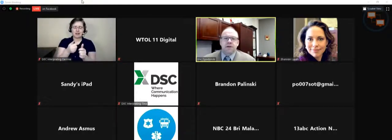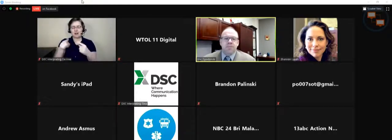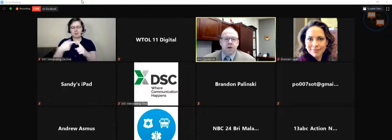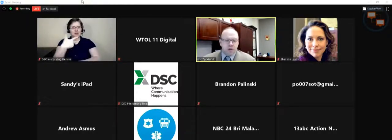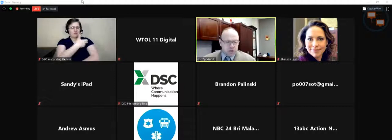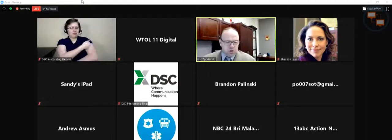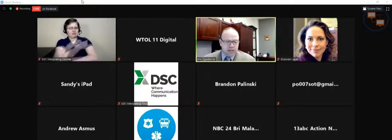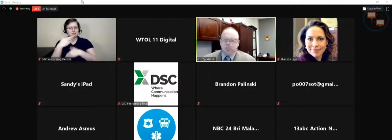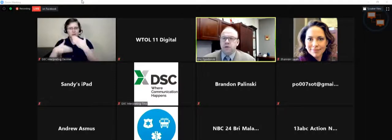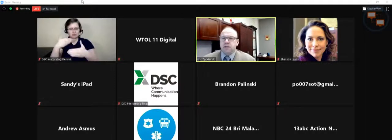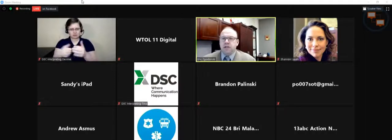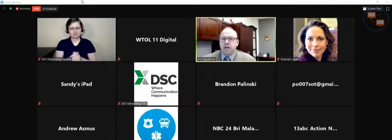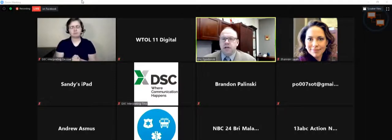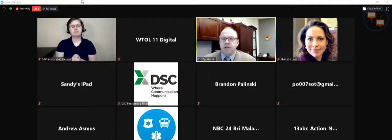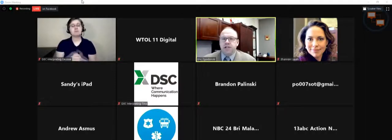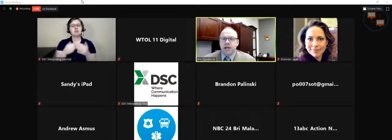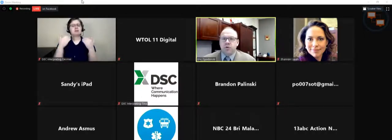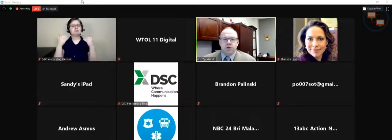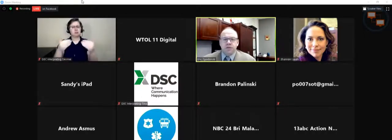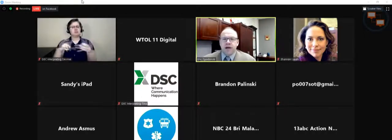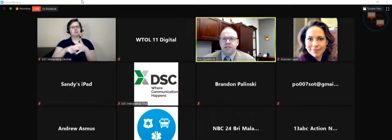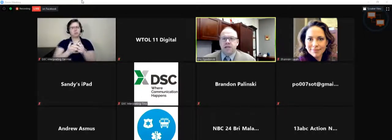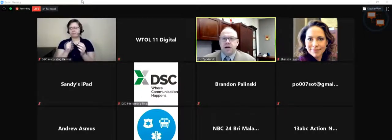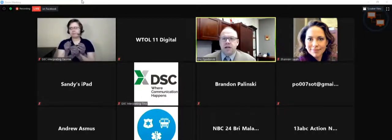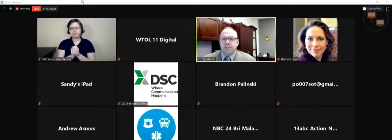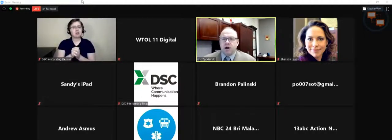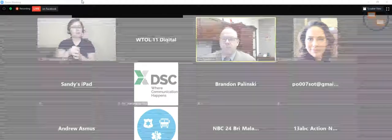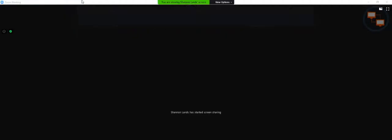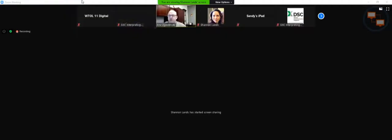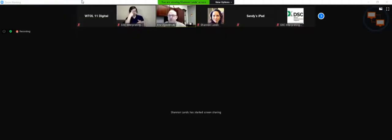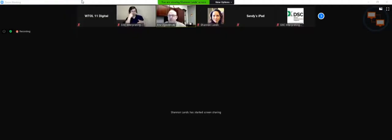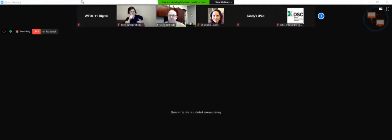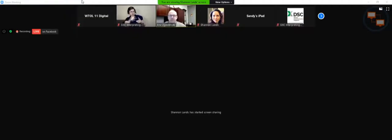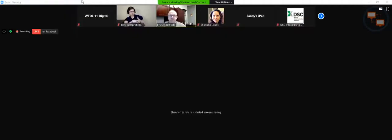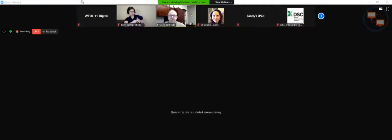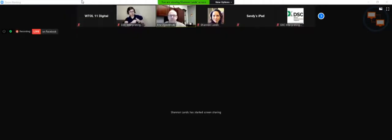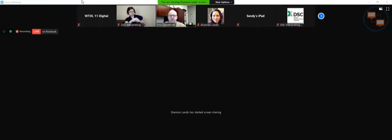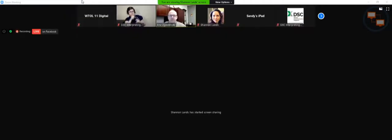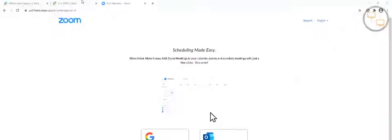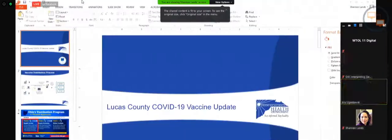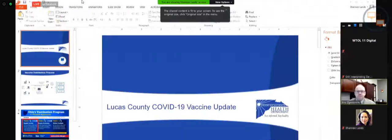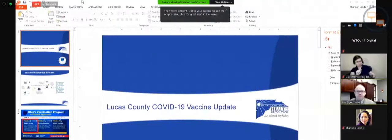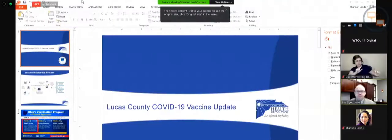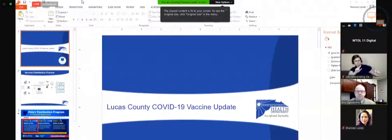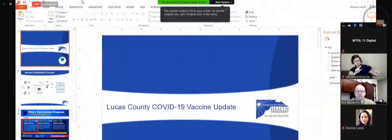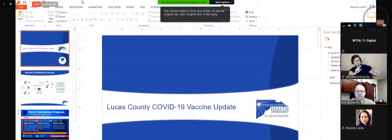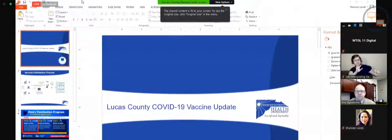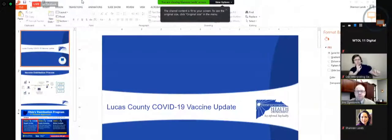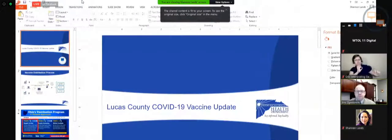vaccinations. So let's do this. Shannon, would you mind starting the PowerPoint presentation, please?